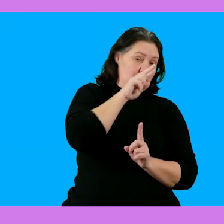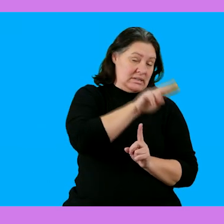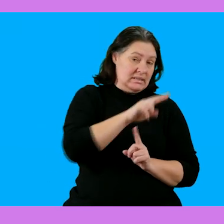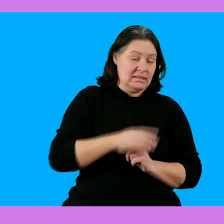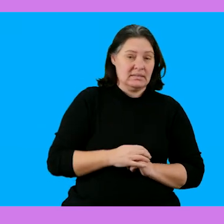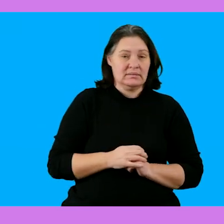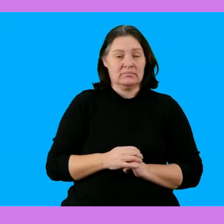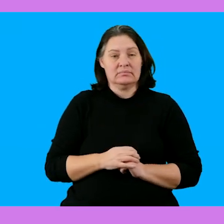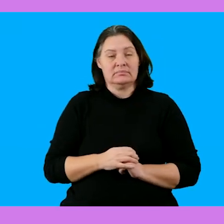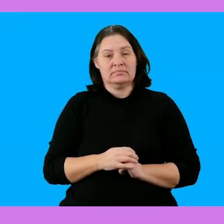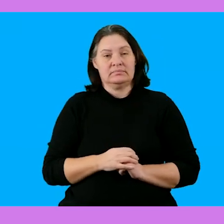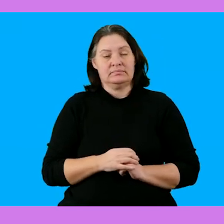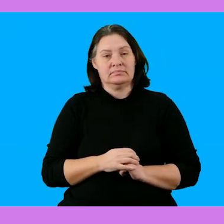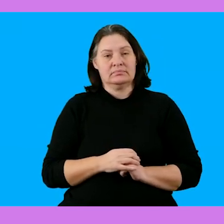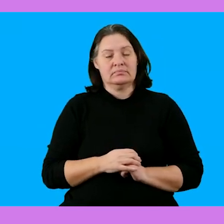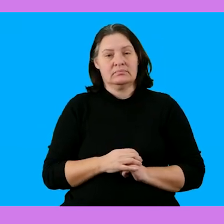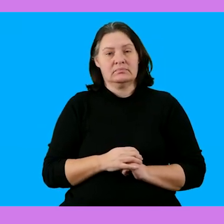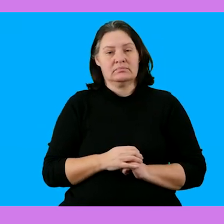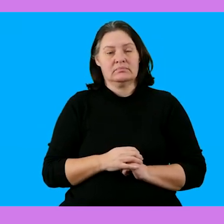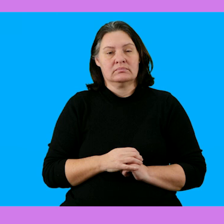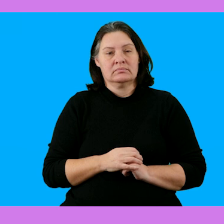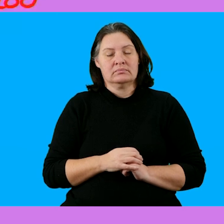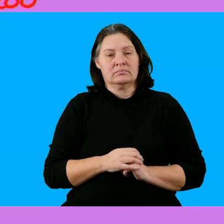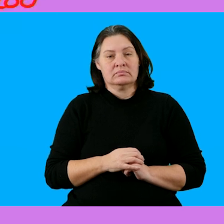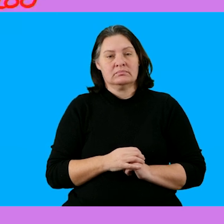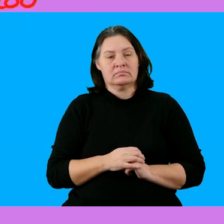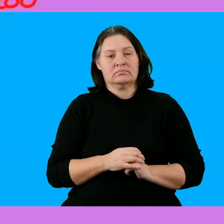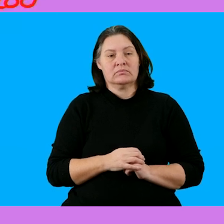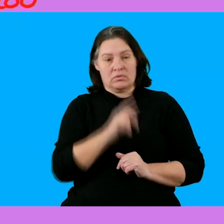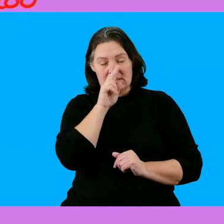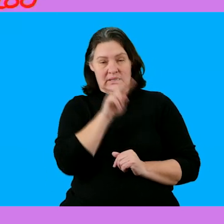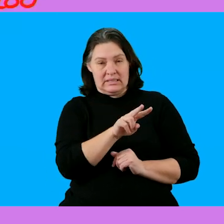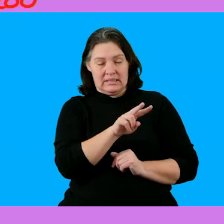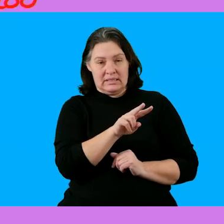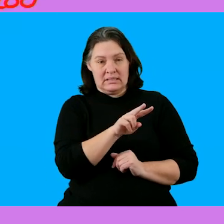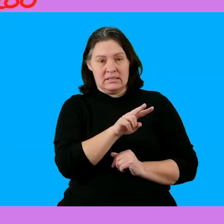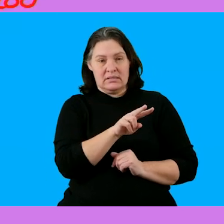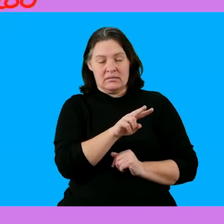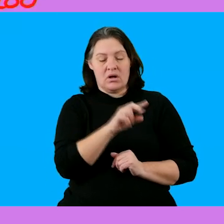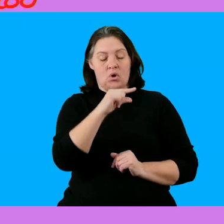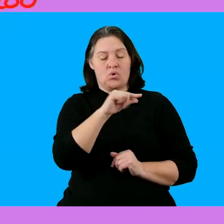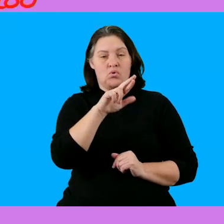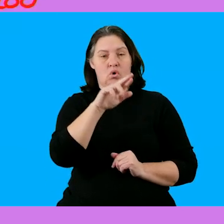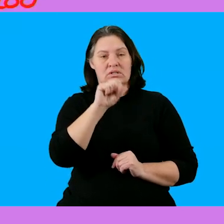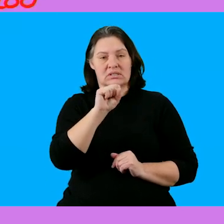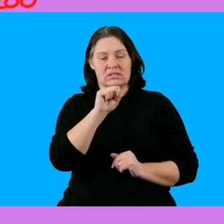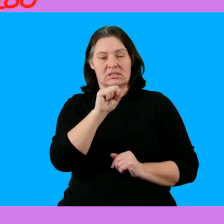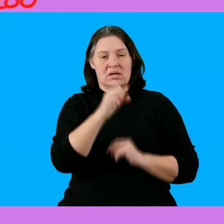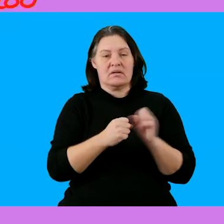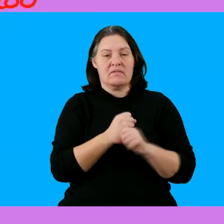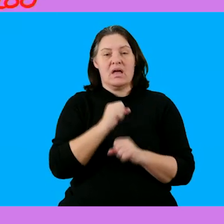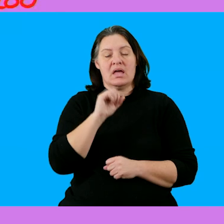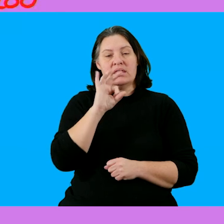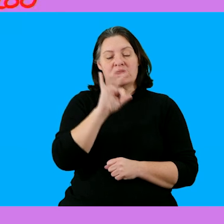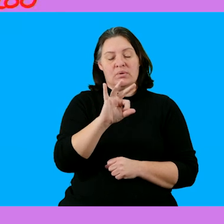back. Let's look at what is our gross annual income. Can we see? Here is our gross annual income.